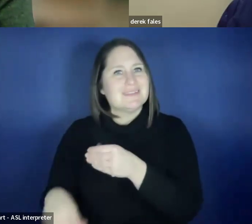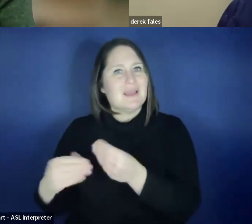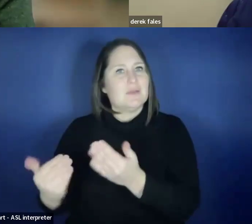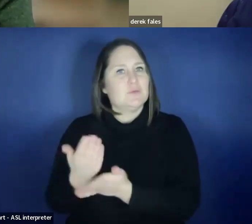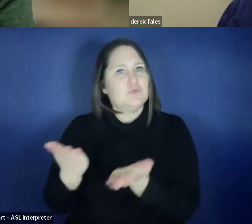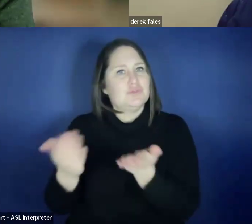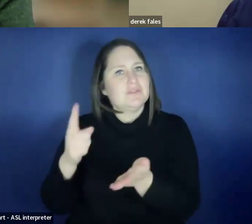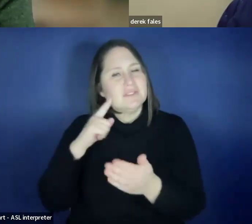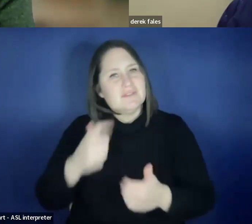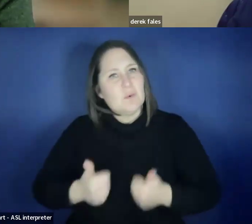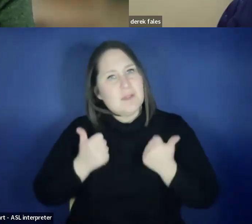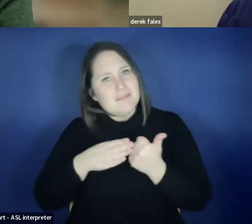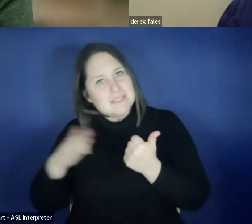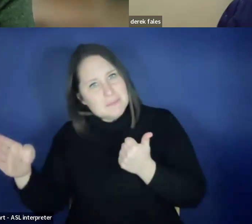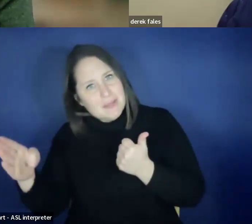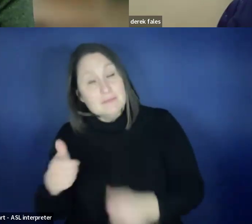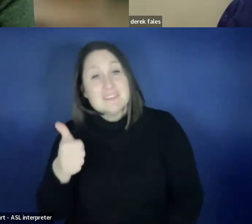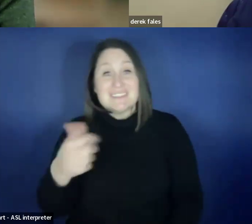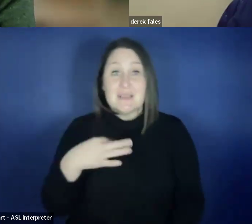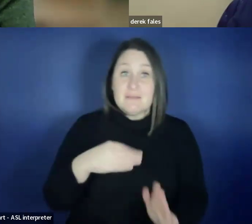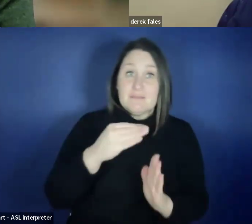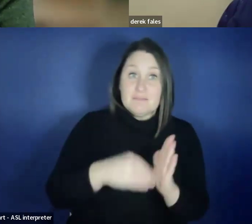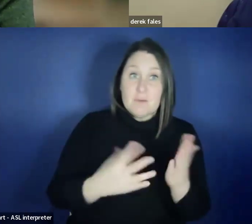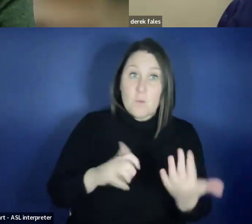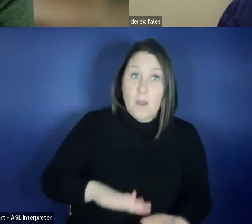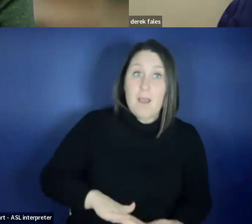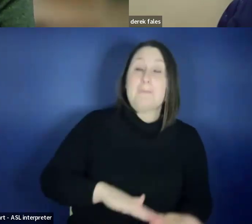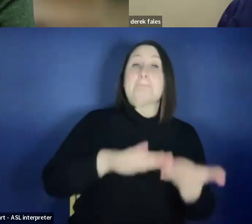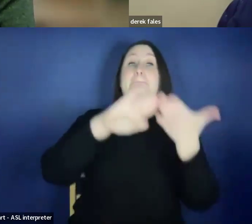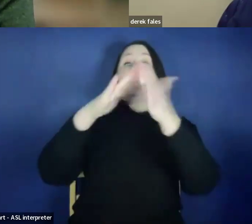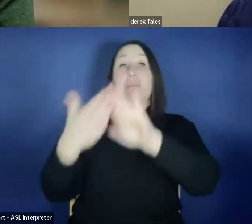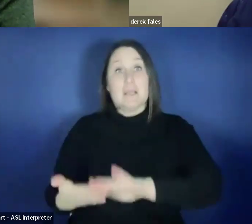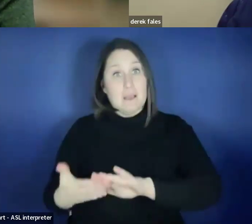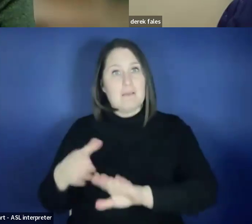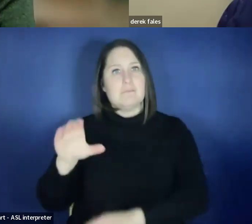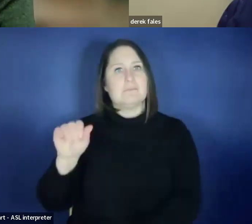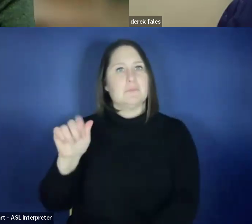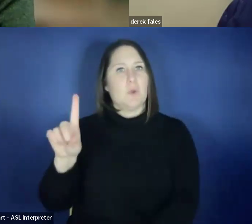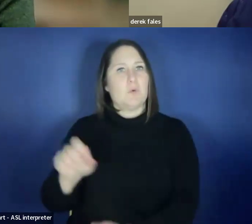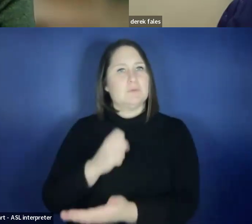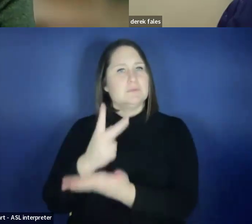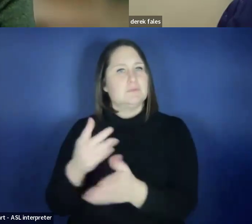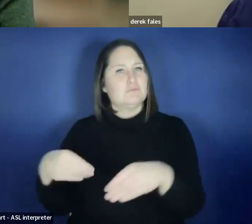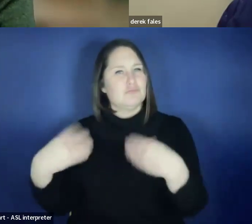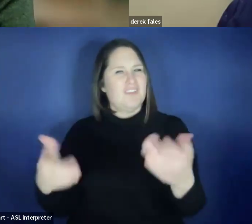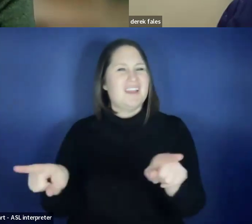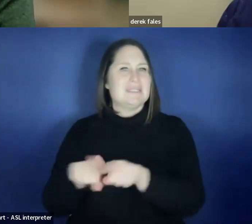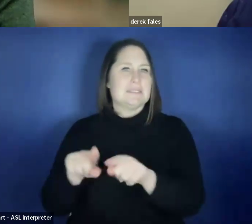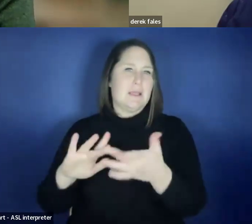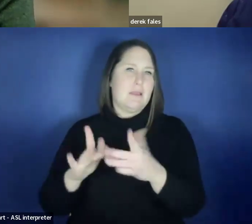for the lifespan. And if you're an applicant seeking of becoming an OADS approved provider, you would use that same